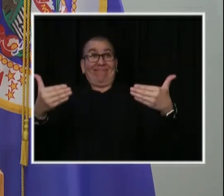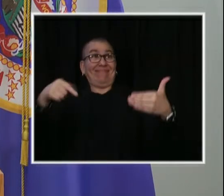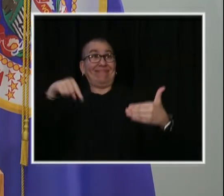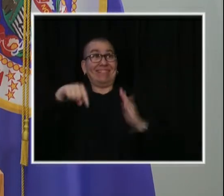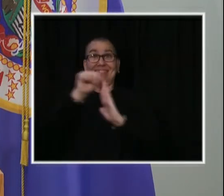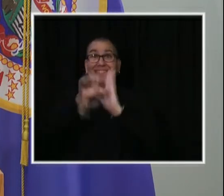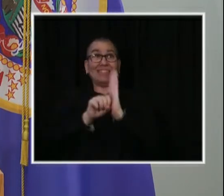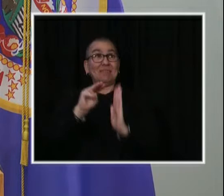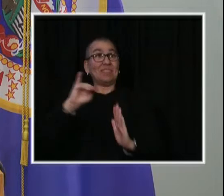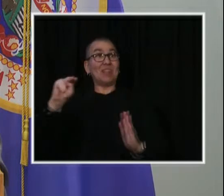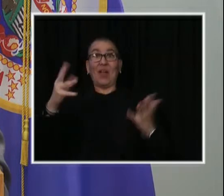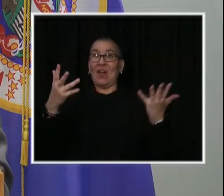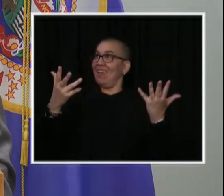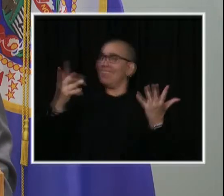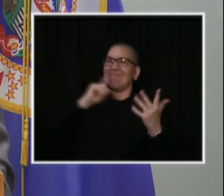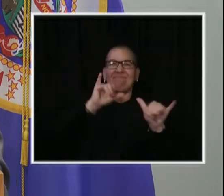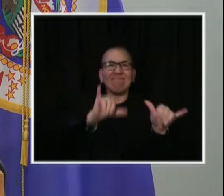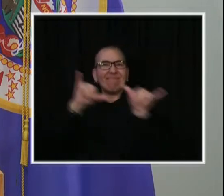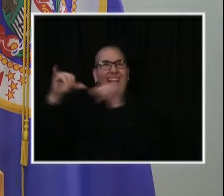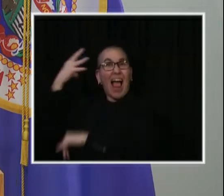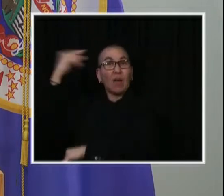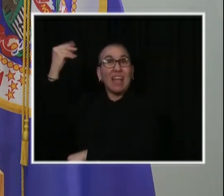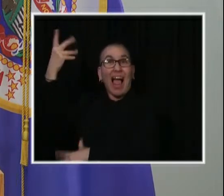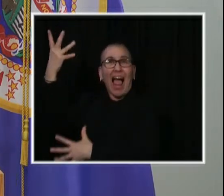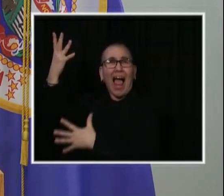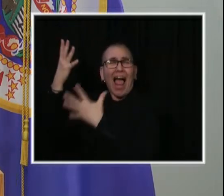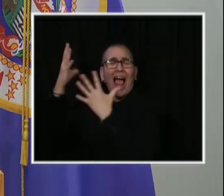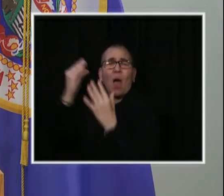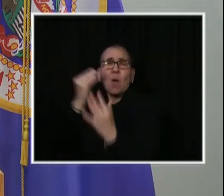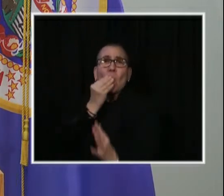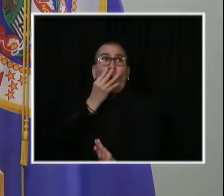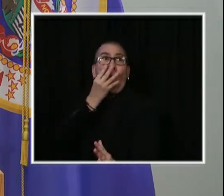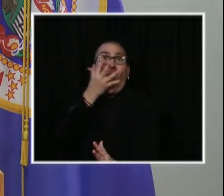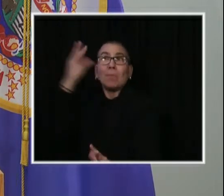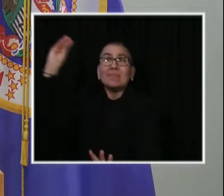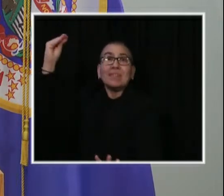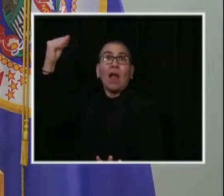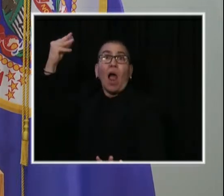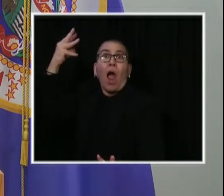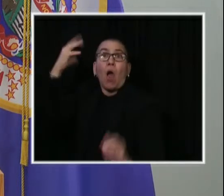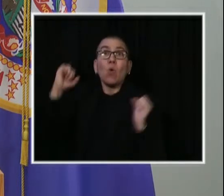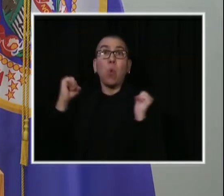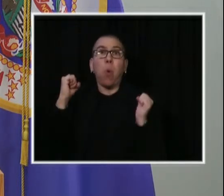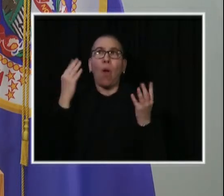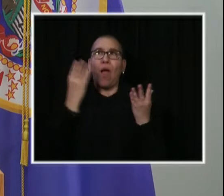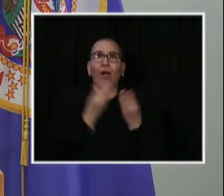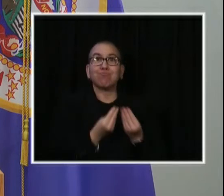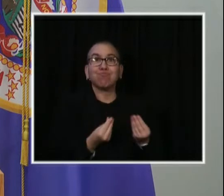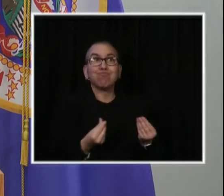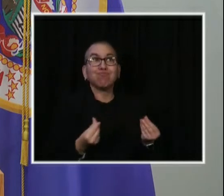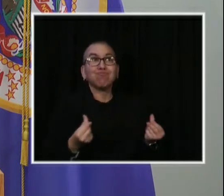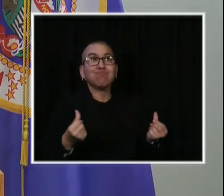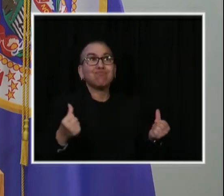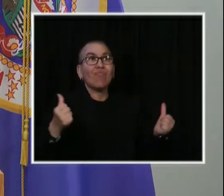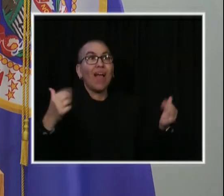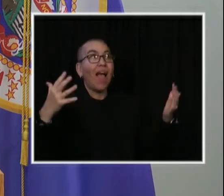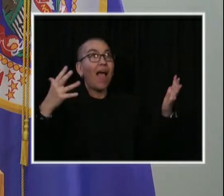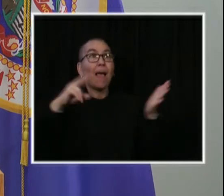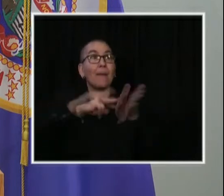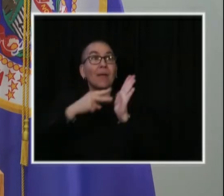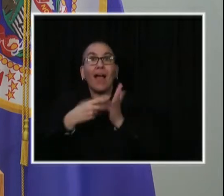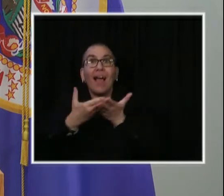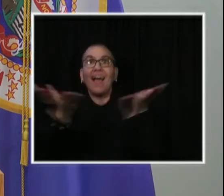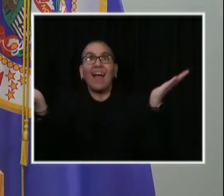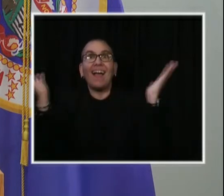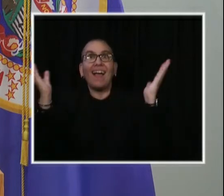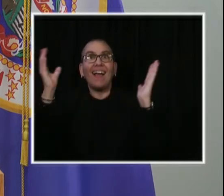as we talked about, as we speak. I hope they are over at Target Field on the Twins side. The chance to a full stadium of Skoll are